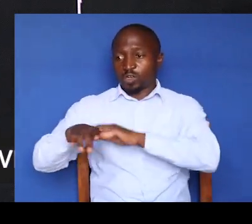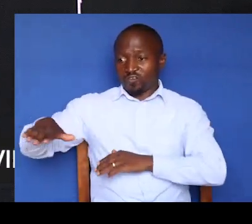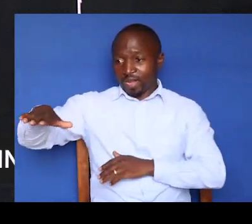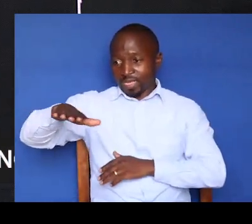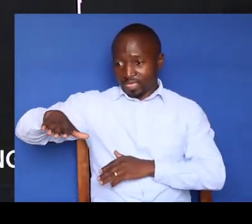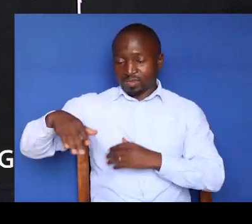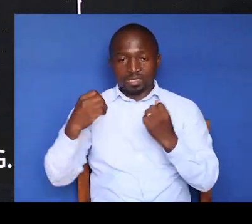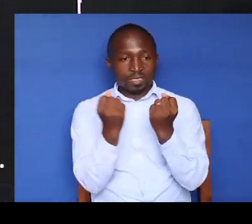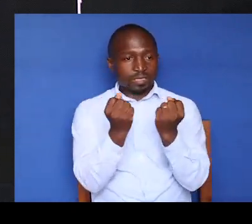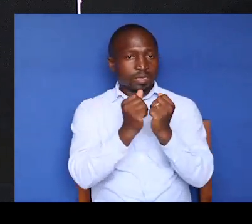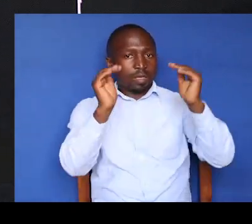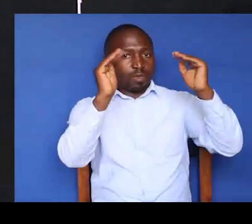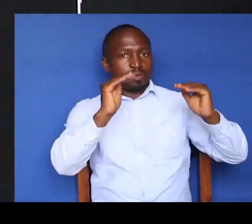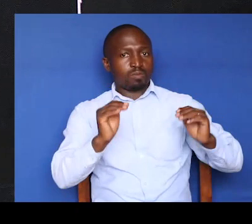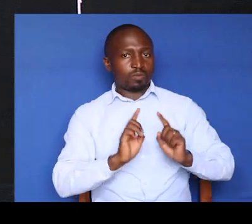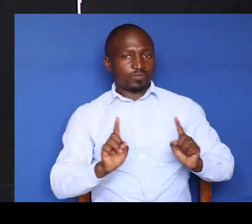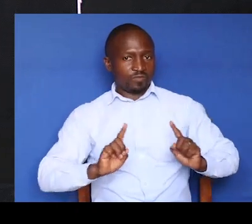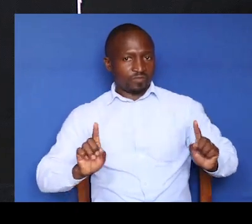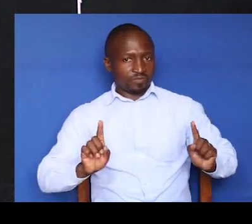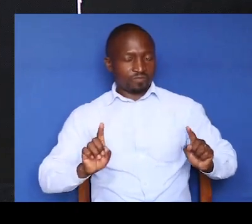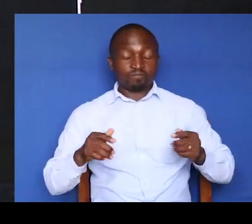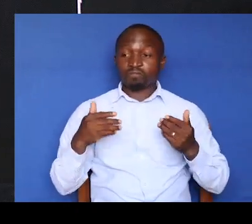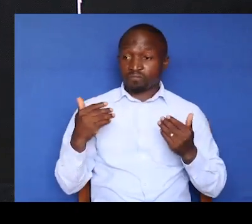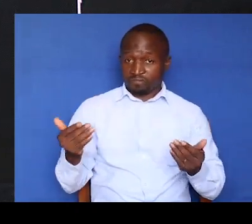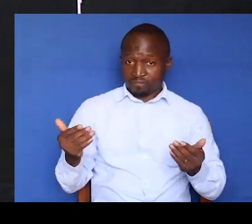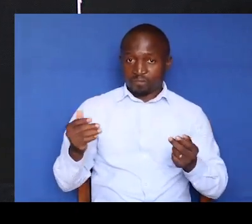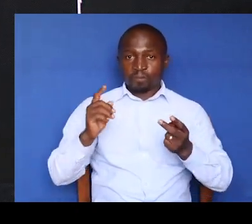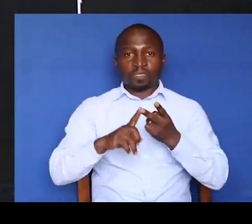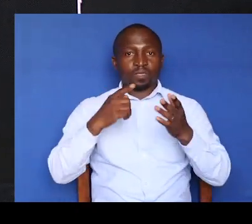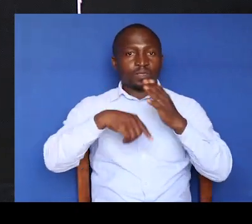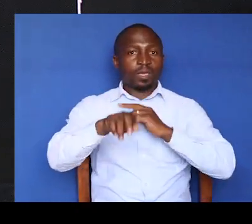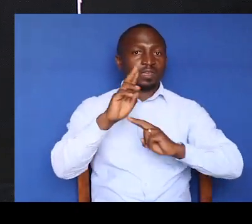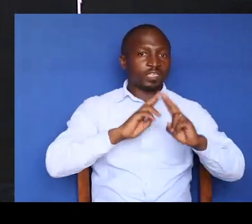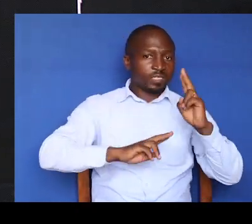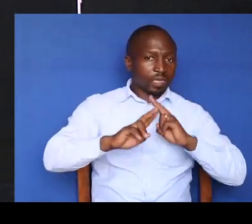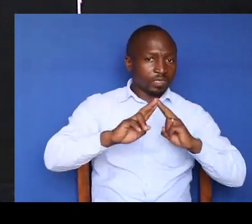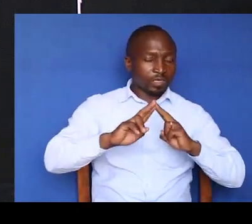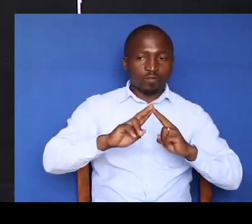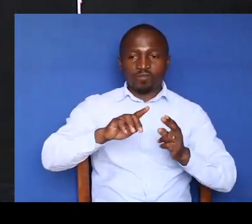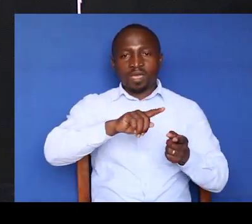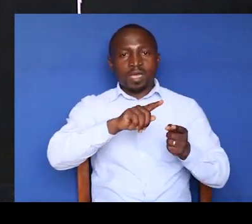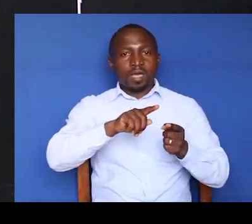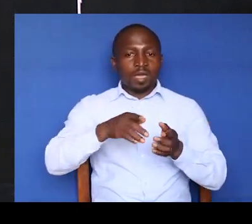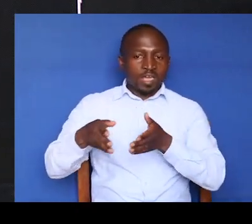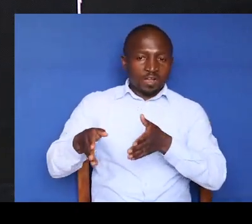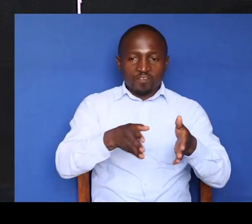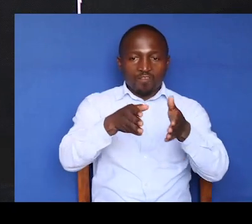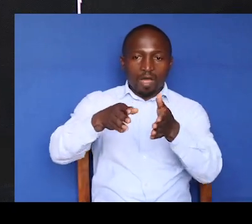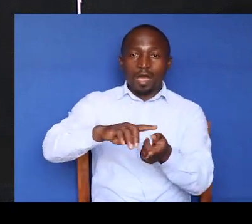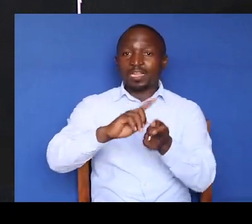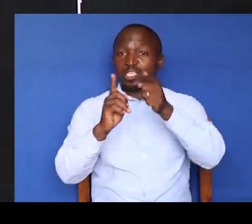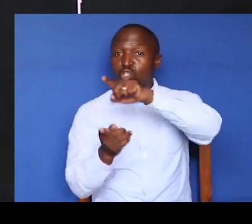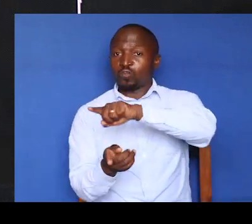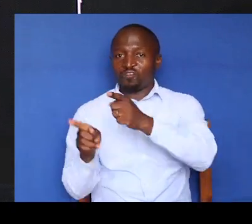certain features. Good enough. In the discussion of river rejuvenation, we